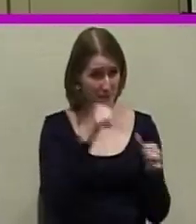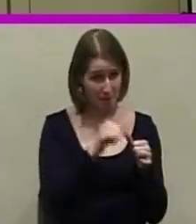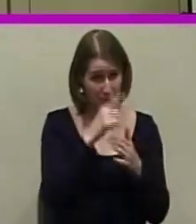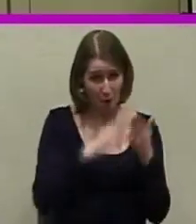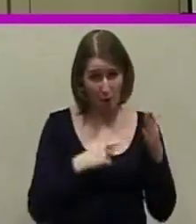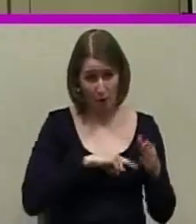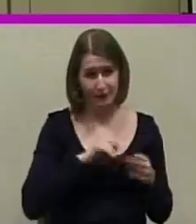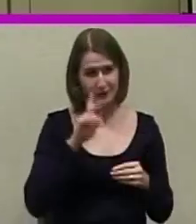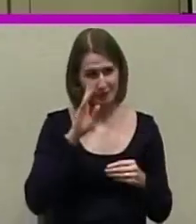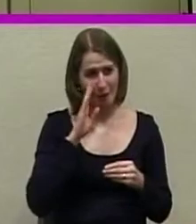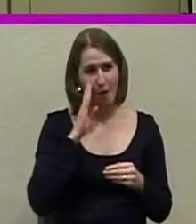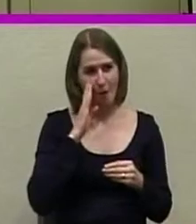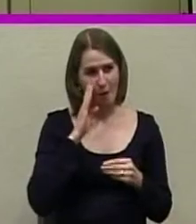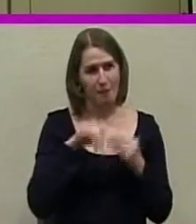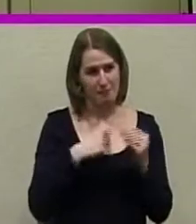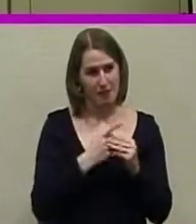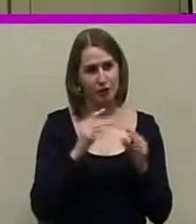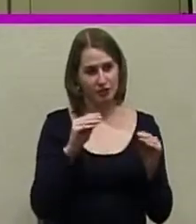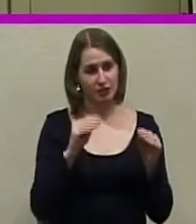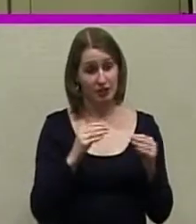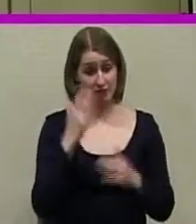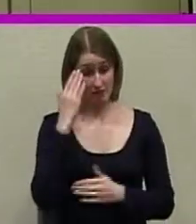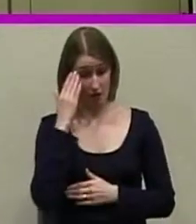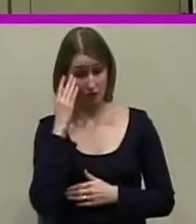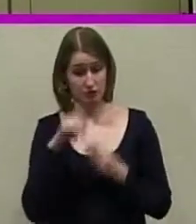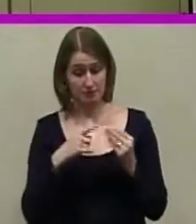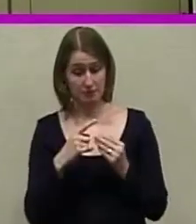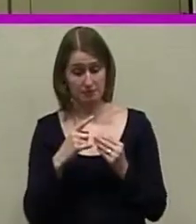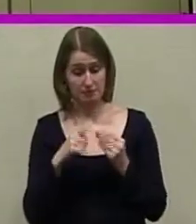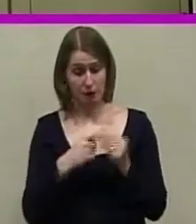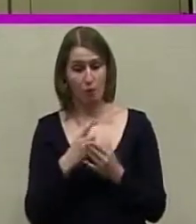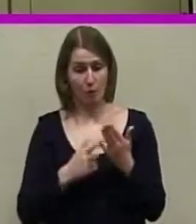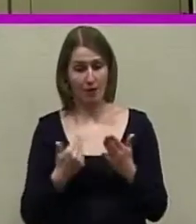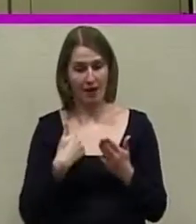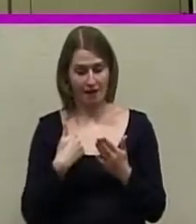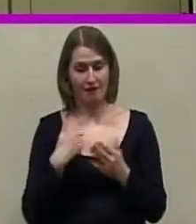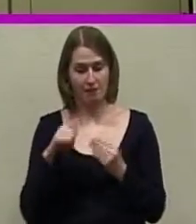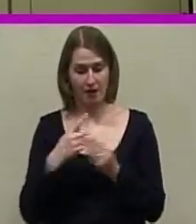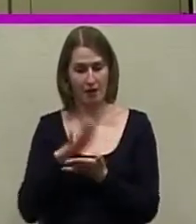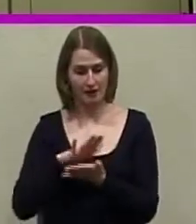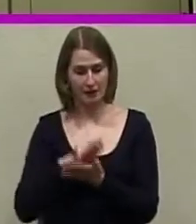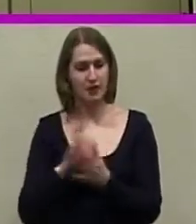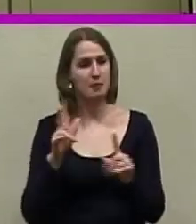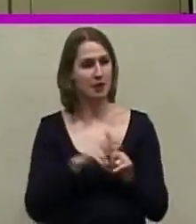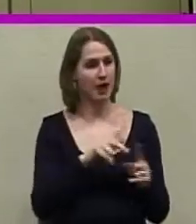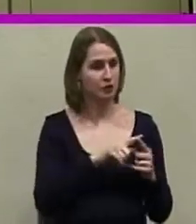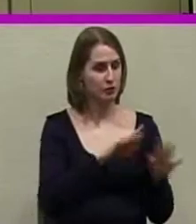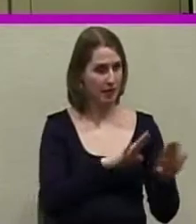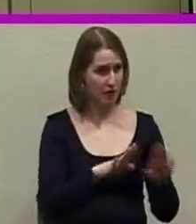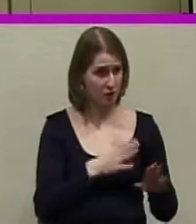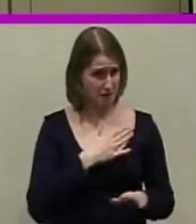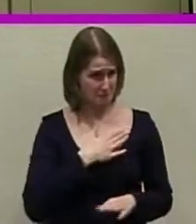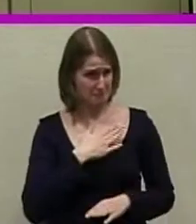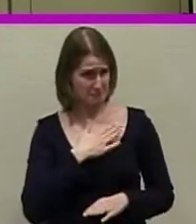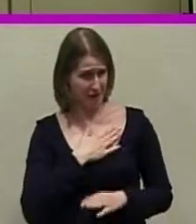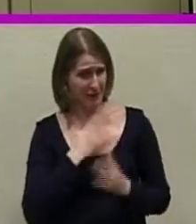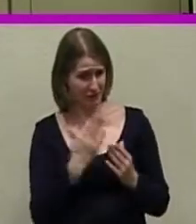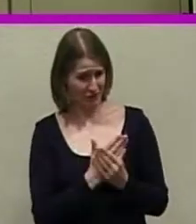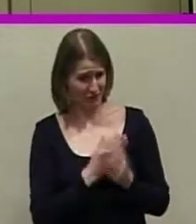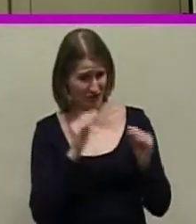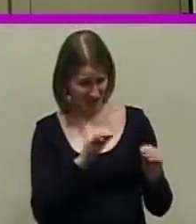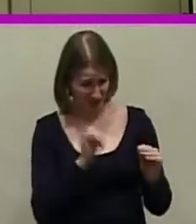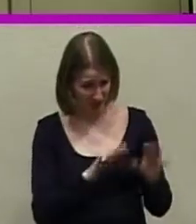teaching. Take the knowledge we have about how we teach academics and apply it to behavior. Does my intervention teach the desired